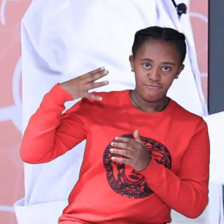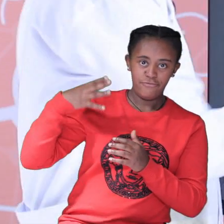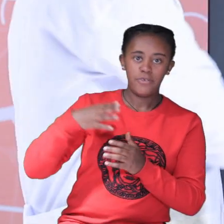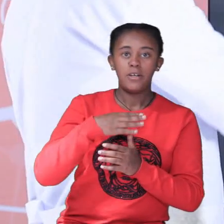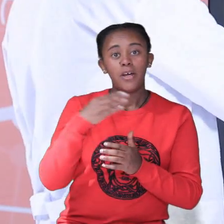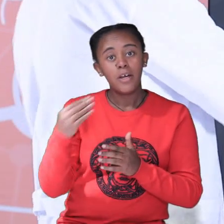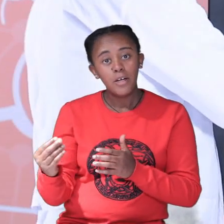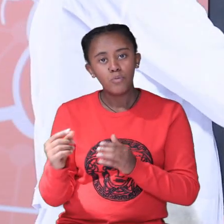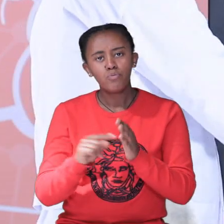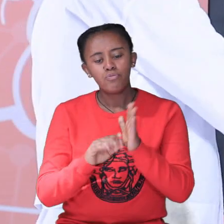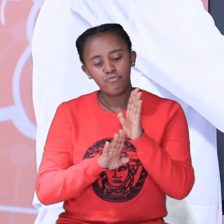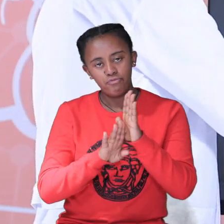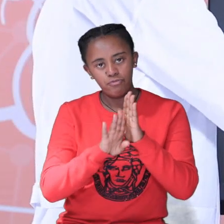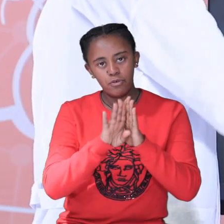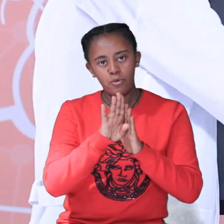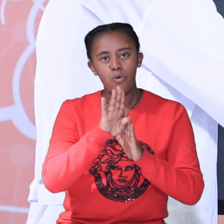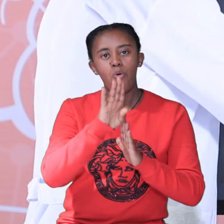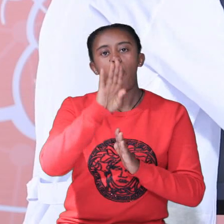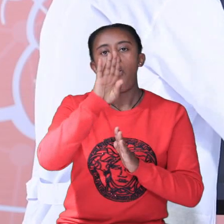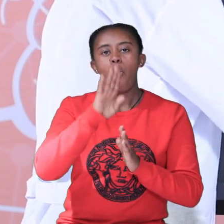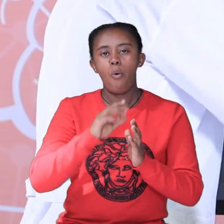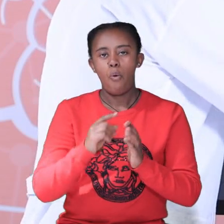and to grow.